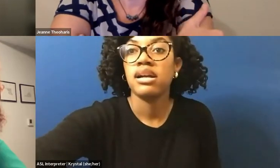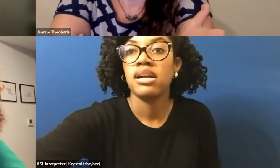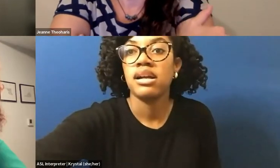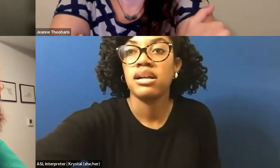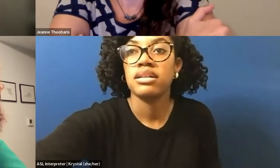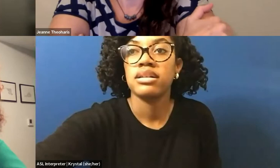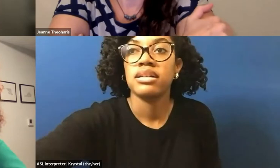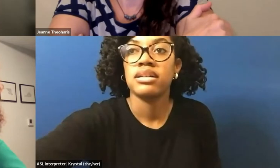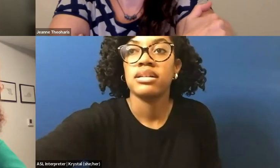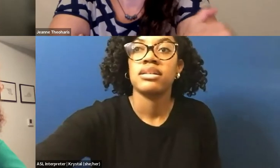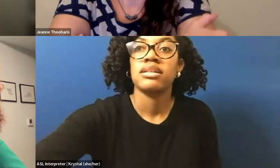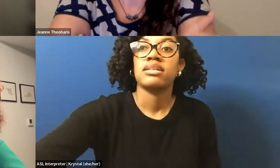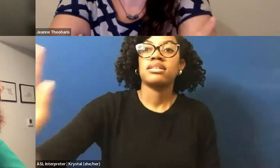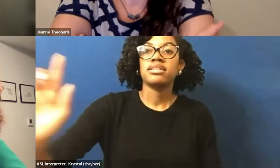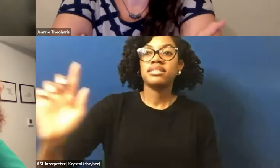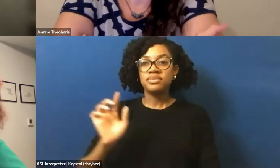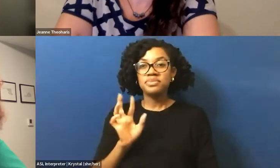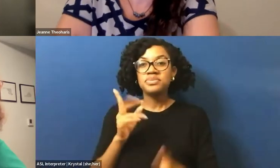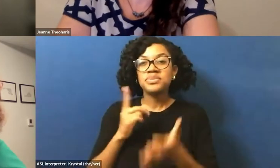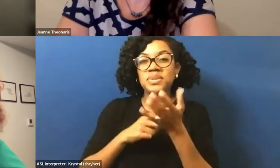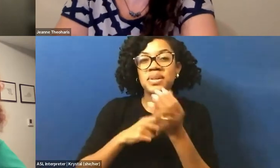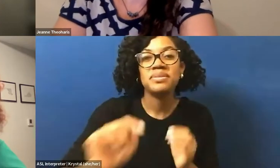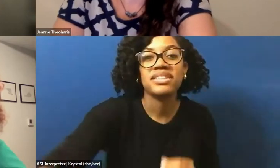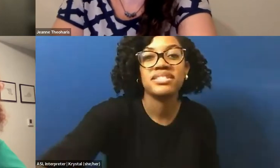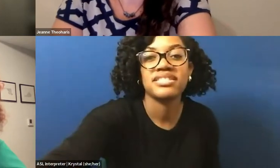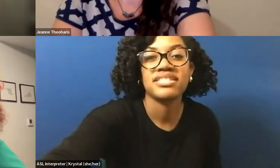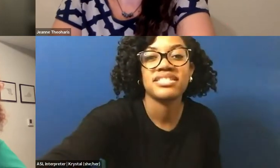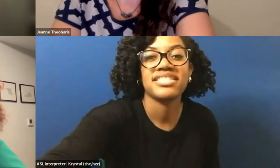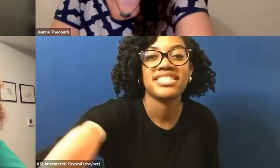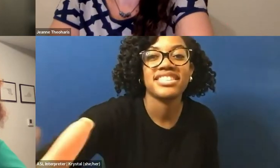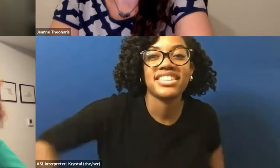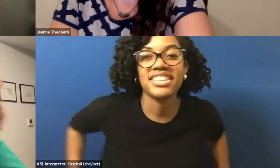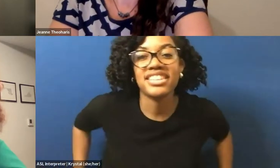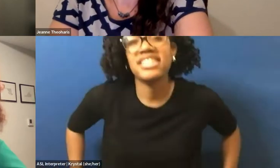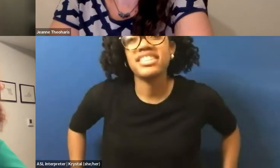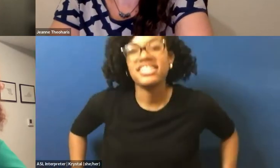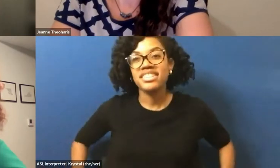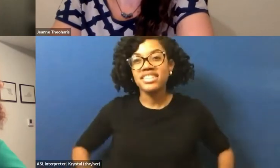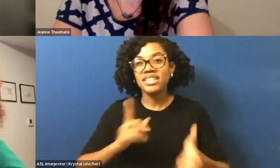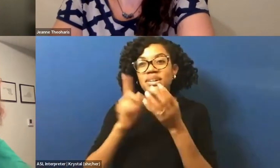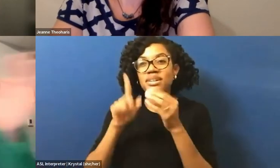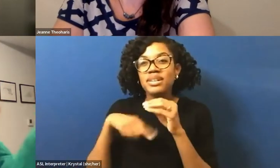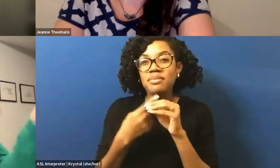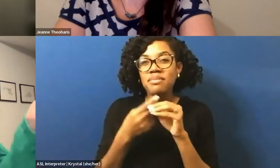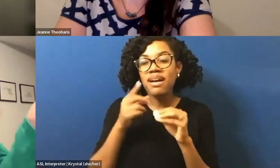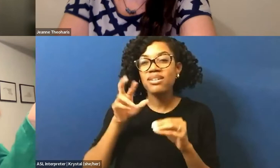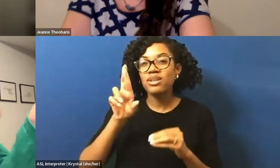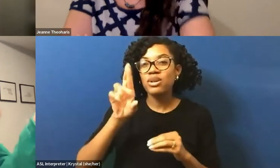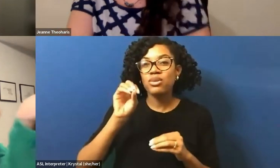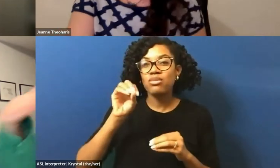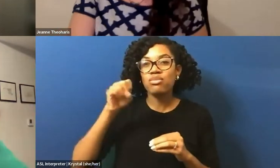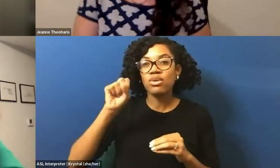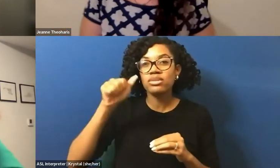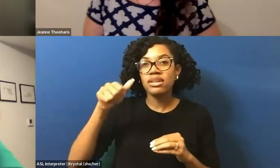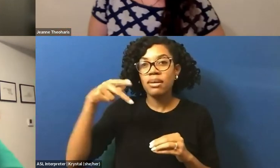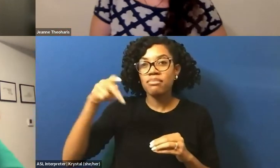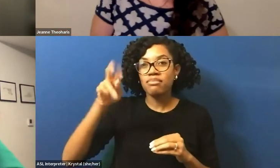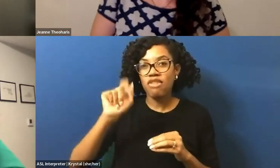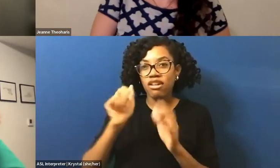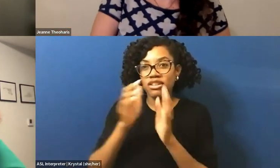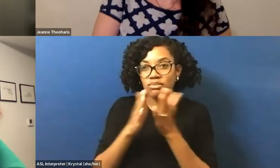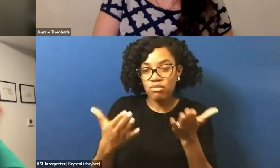Best Biographical Documentary for the 2022 Critics' Choice Documentary Awards. And today, Jean was